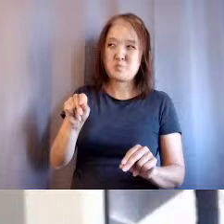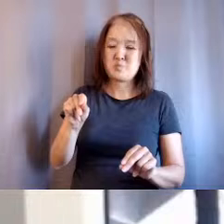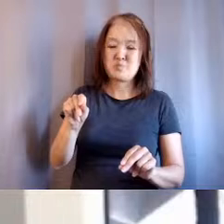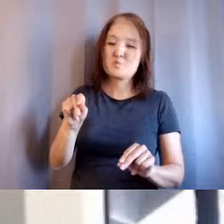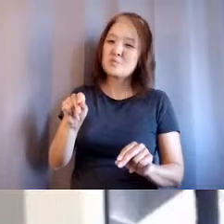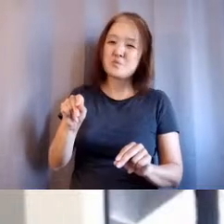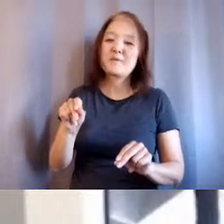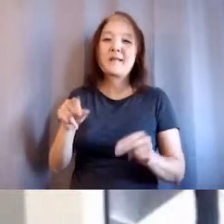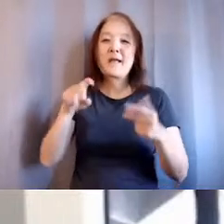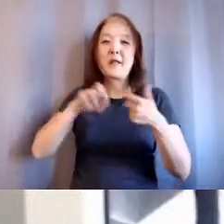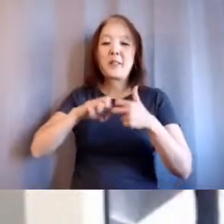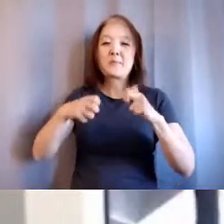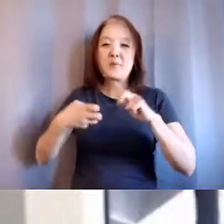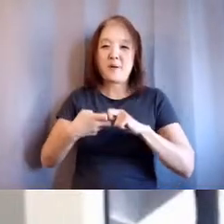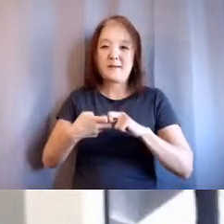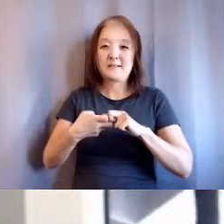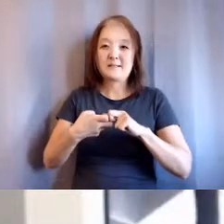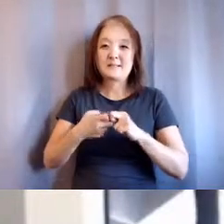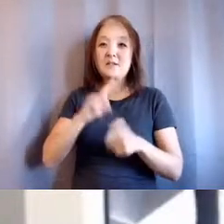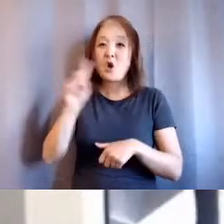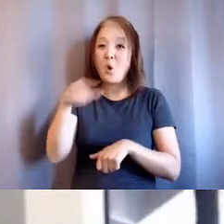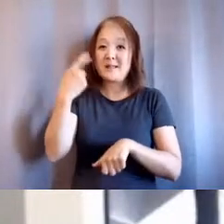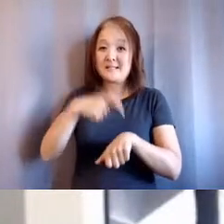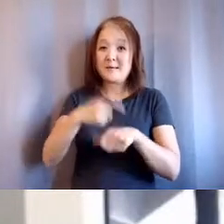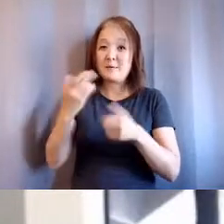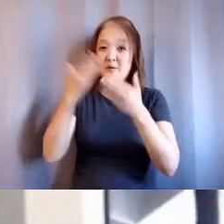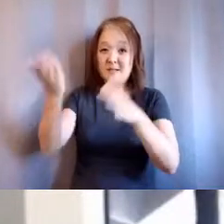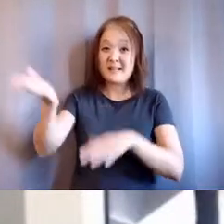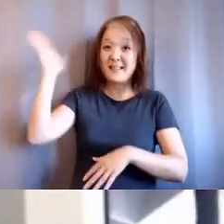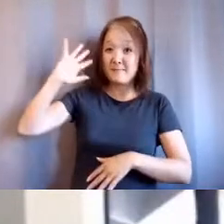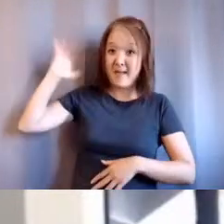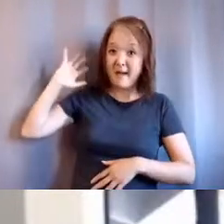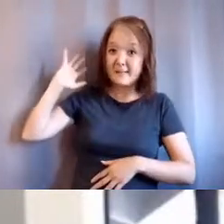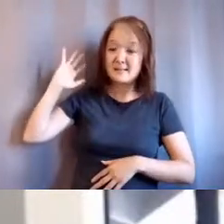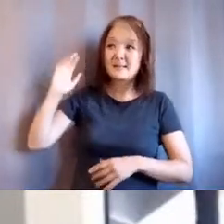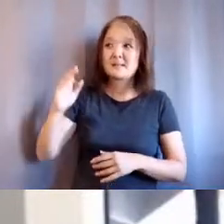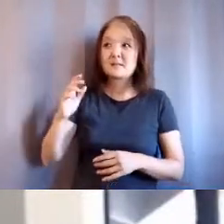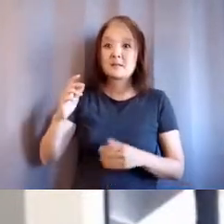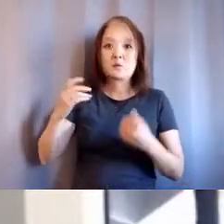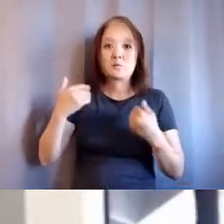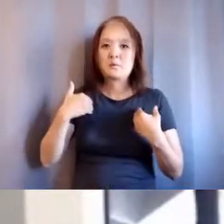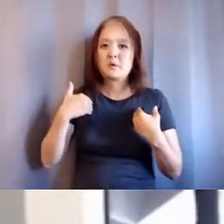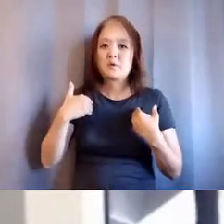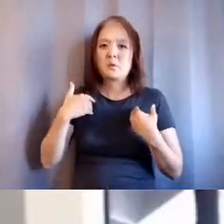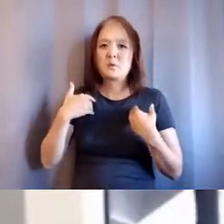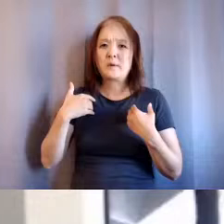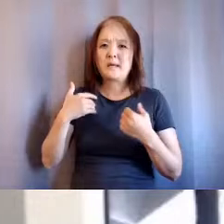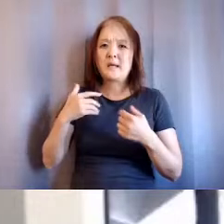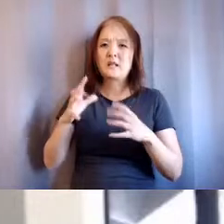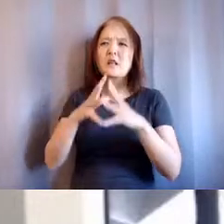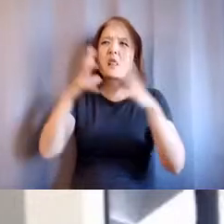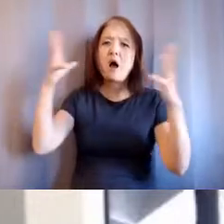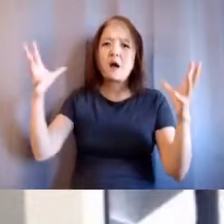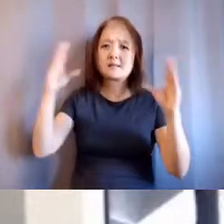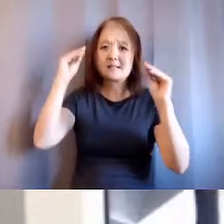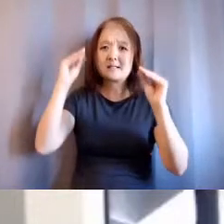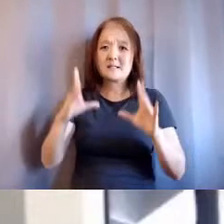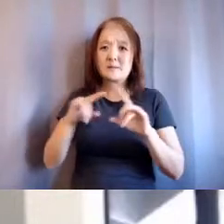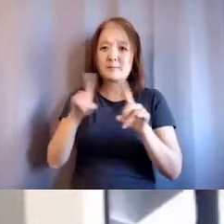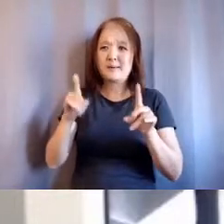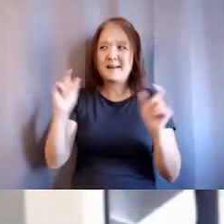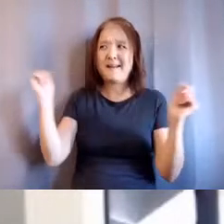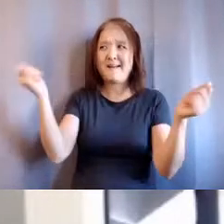The problem is that the only time that was offered in the past is when we had abundance of teachers. And we all know right now that we have a